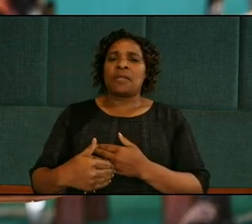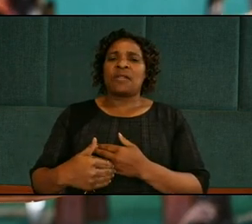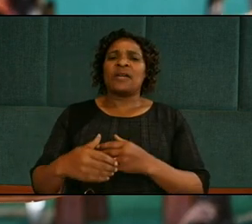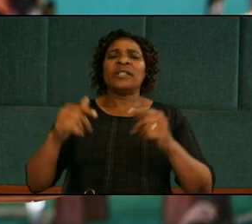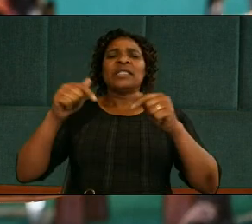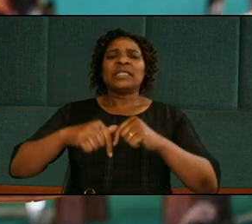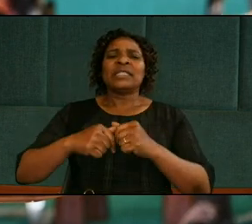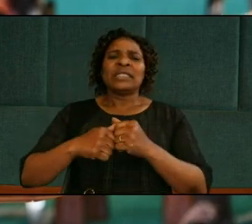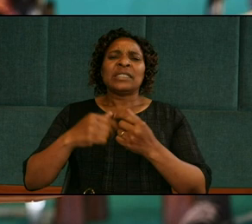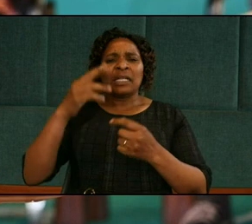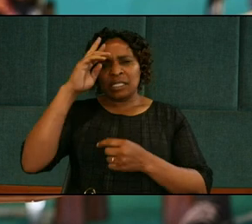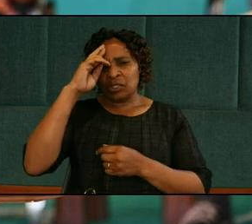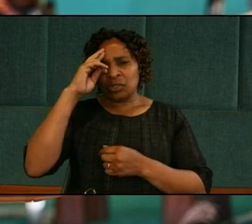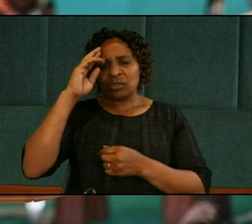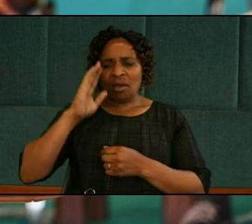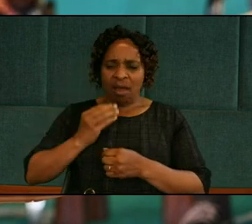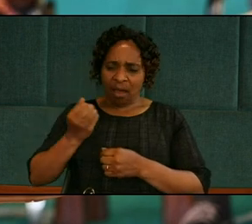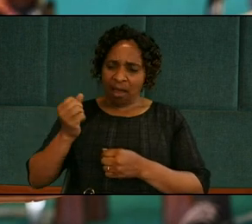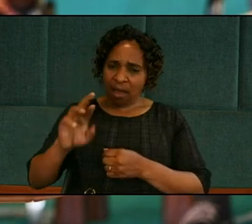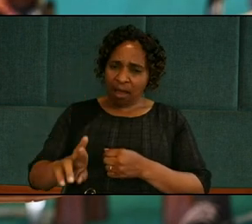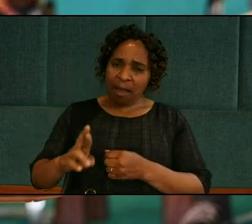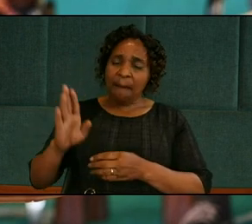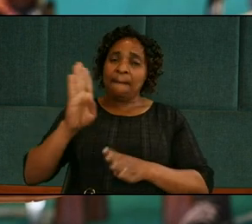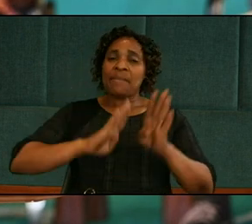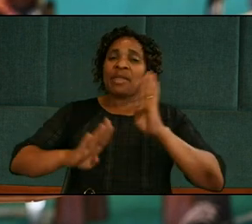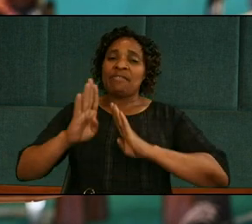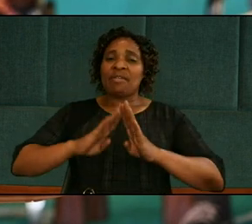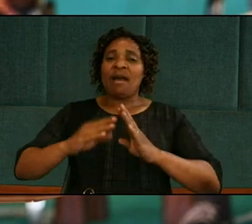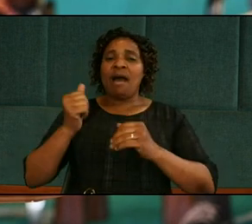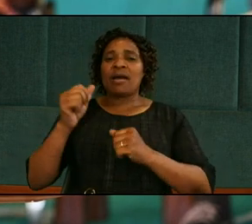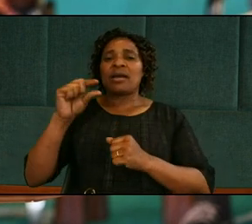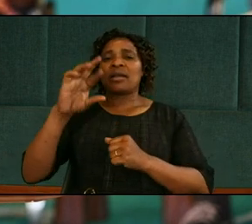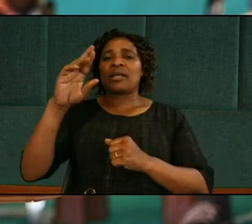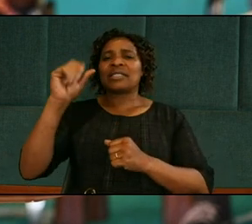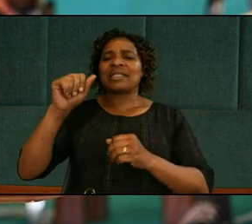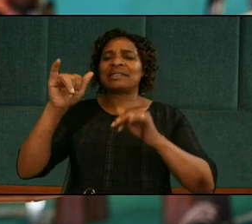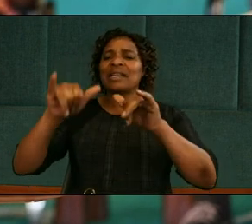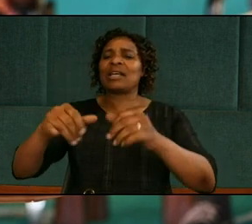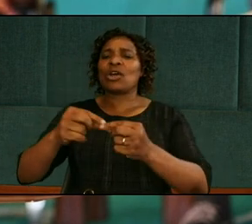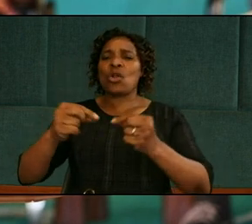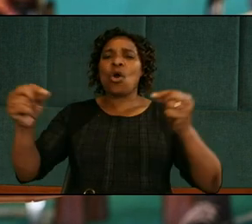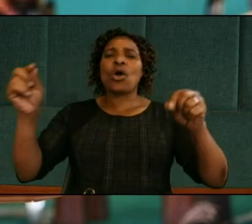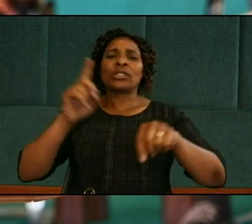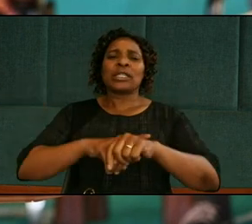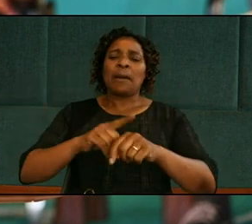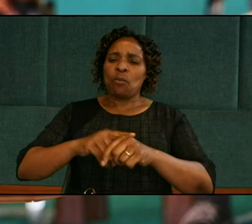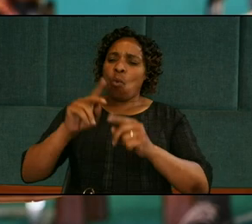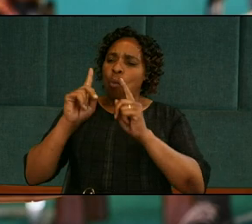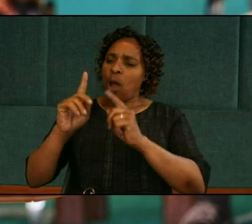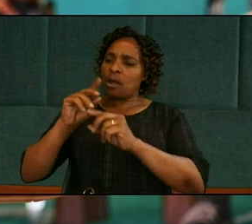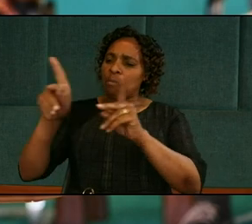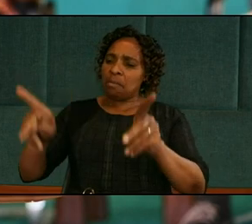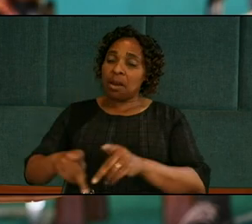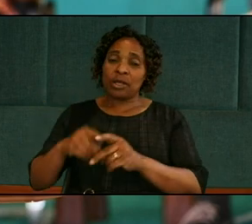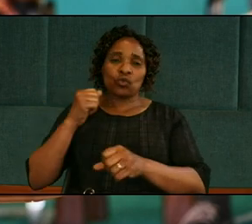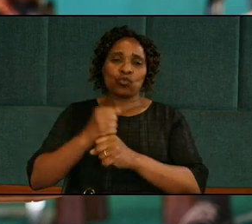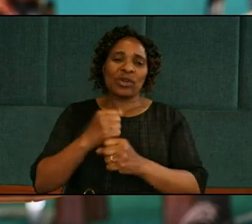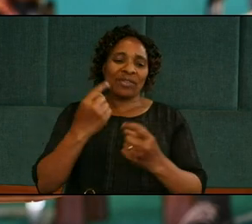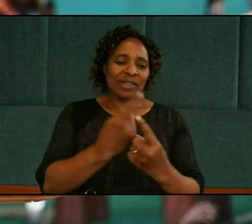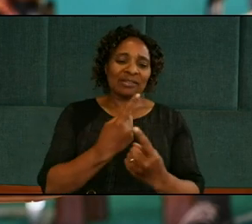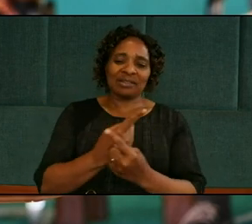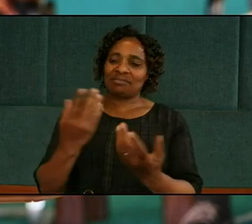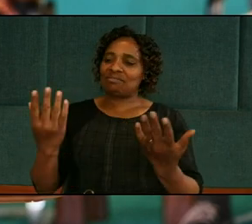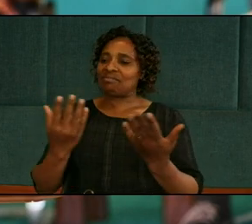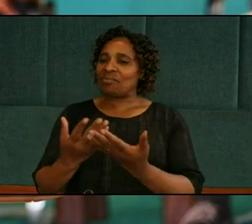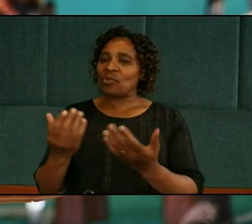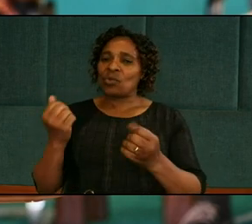This is the main reason for her behavior. Agnes was never used to staying in one place for long or being unable to do things that she could previously